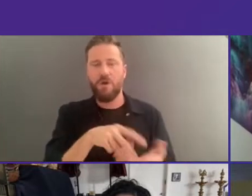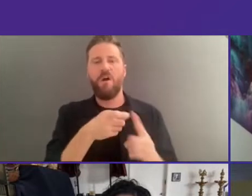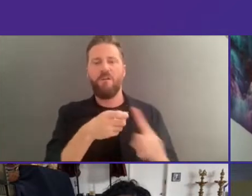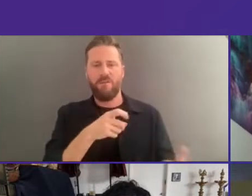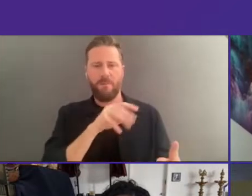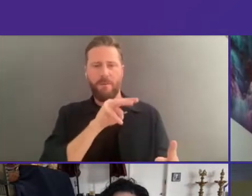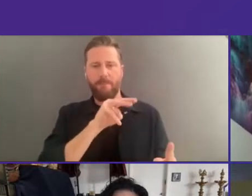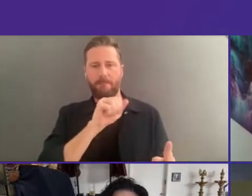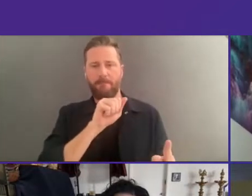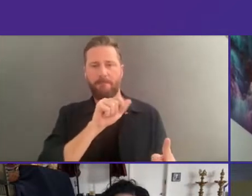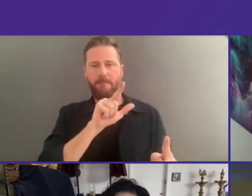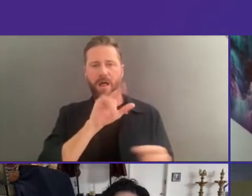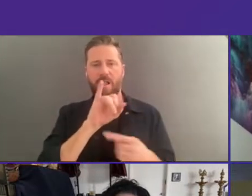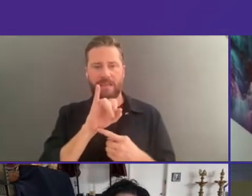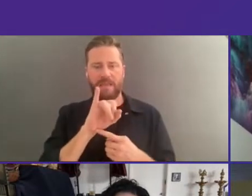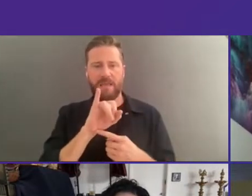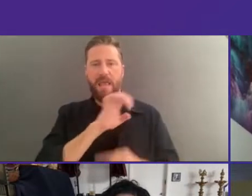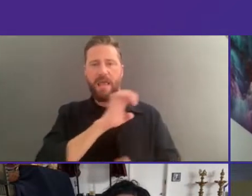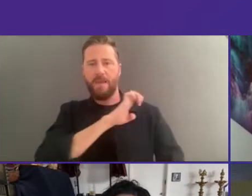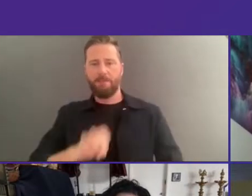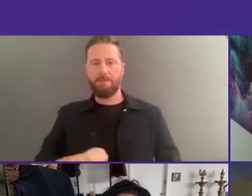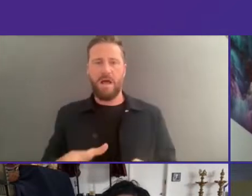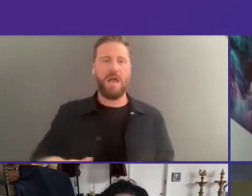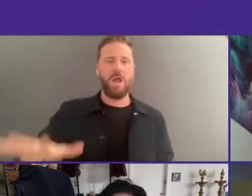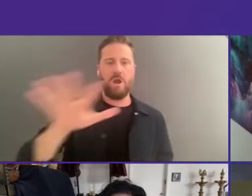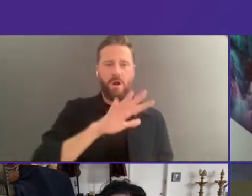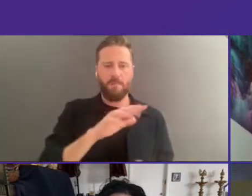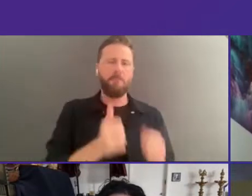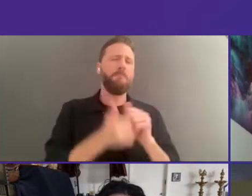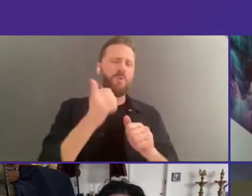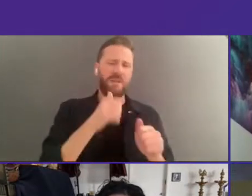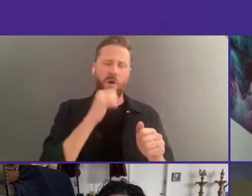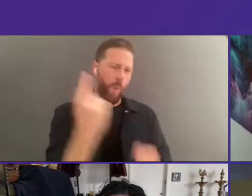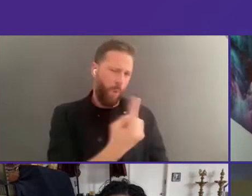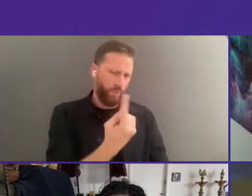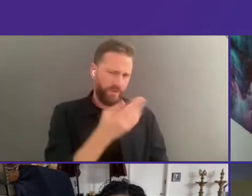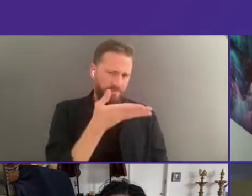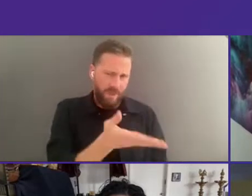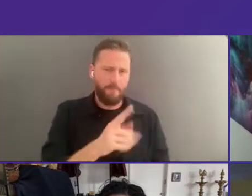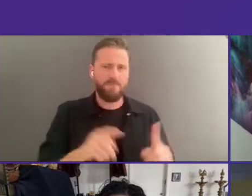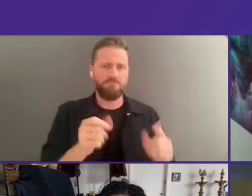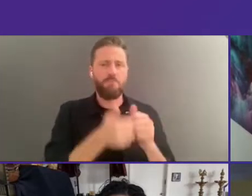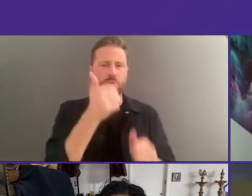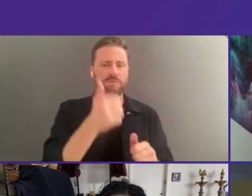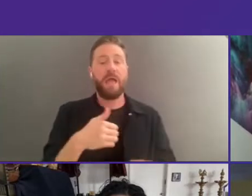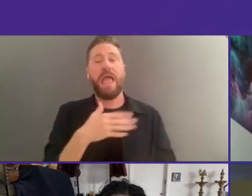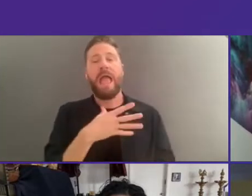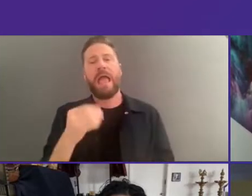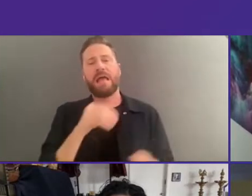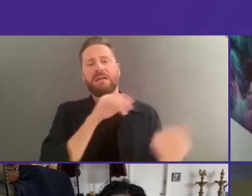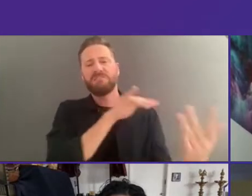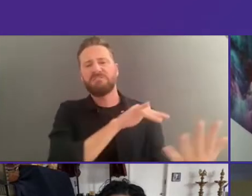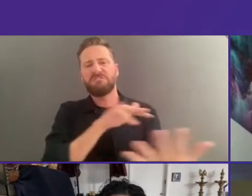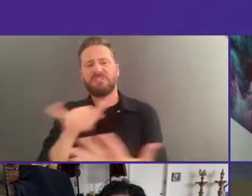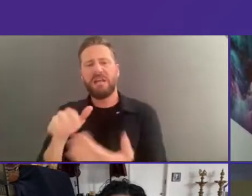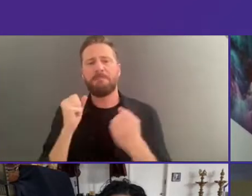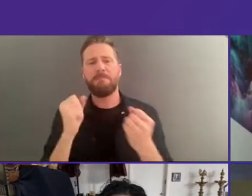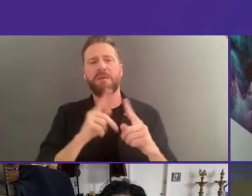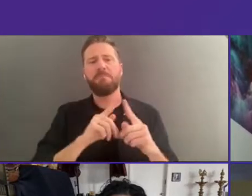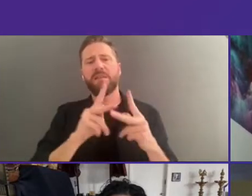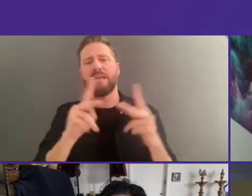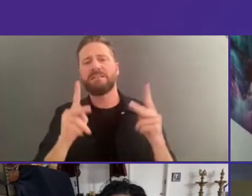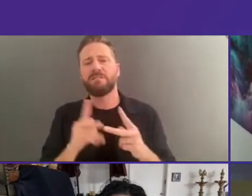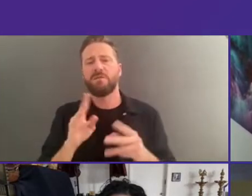Empire. Predominantly, but not only. I also, study in various places around the world.